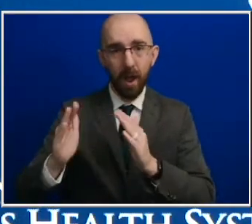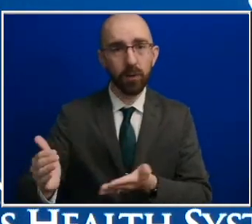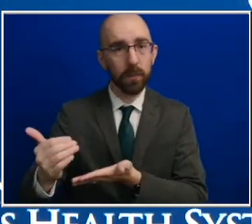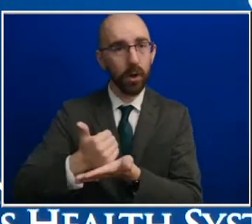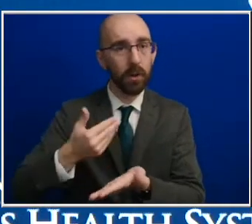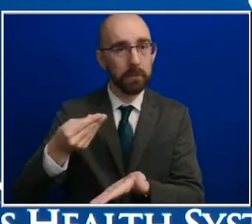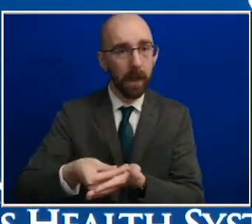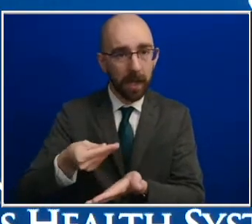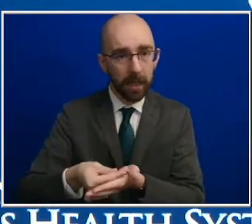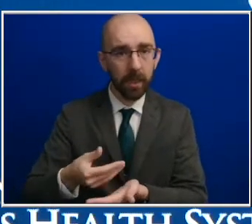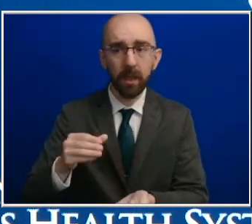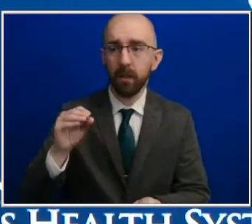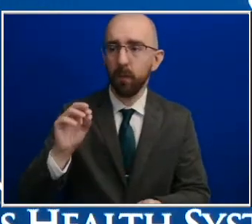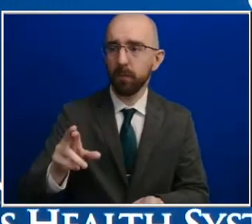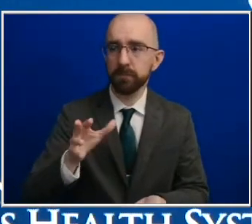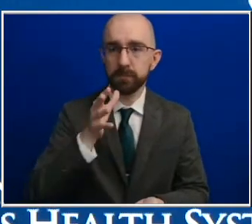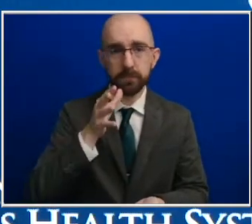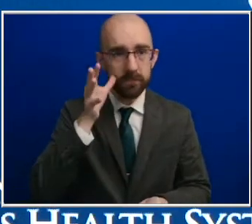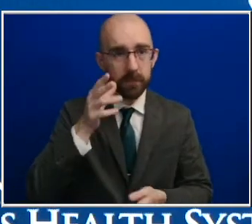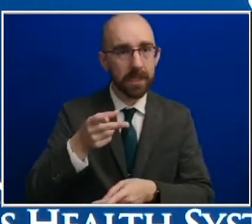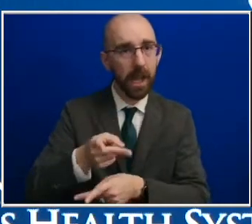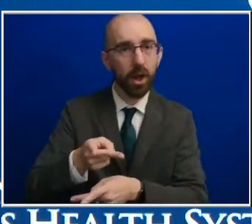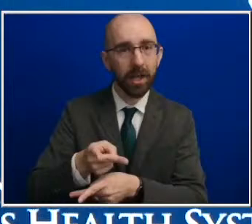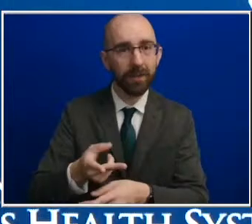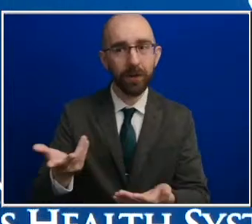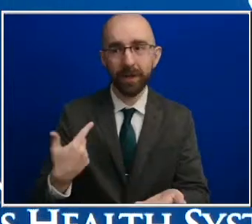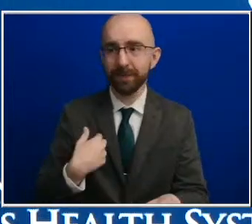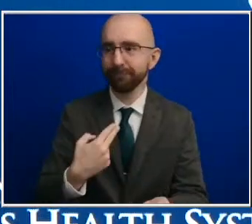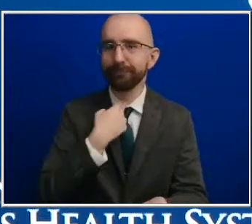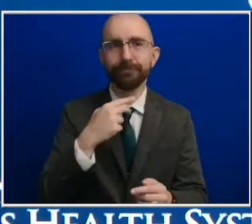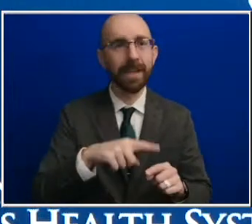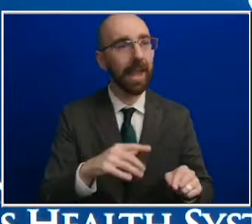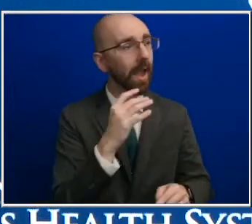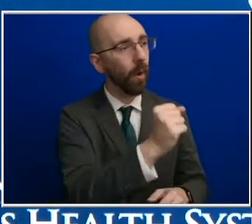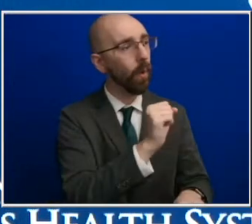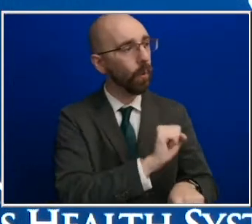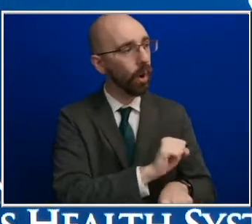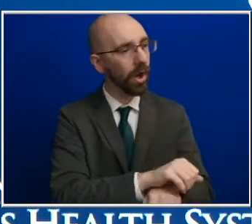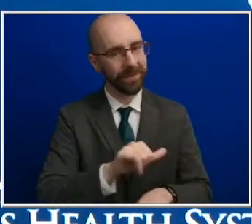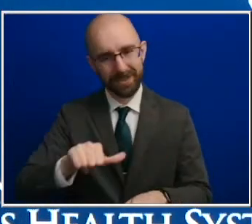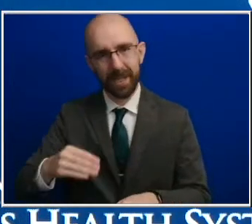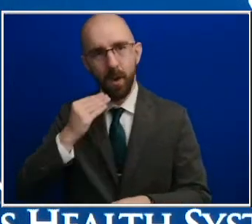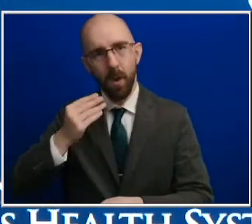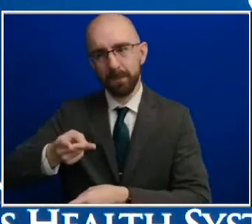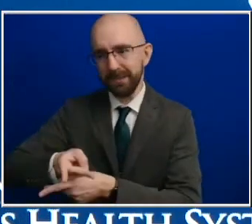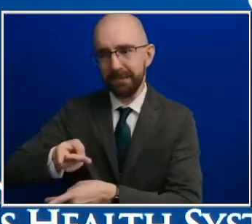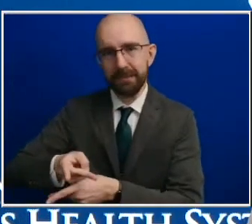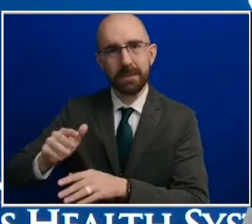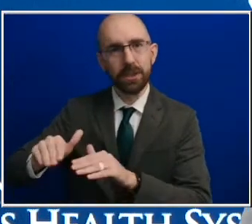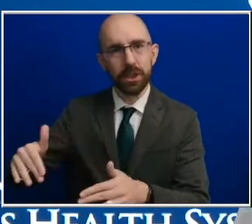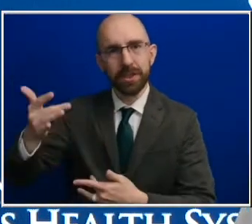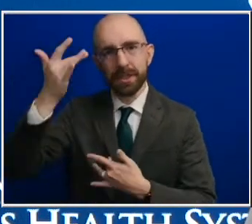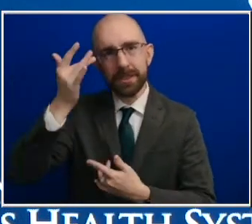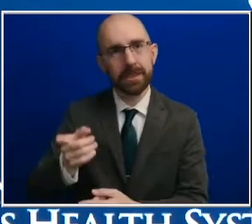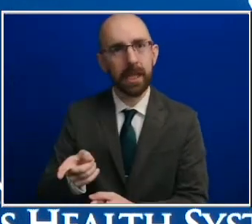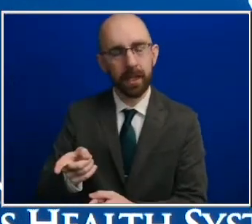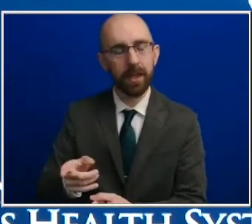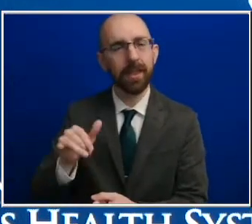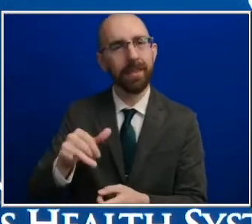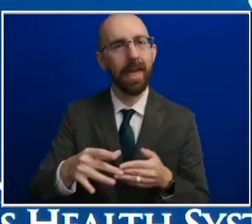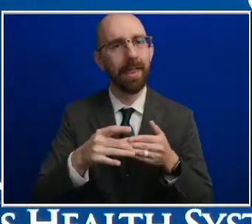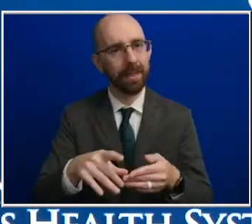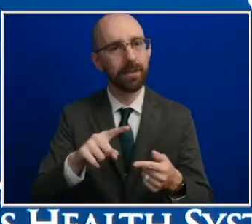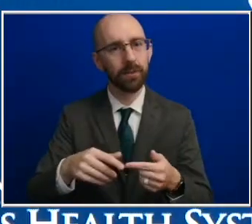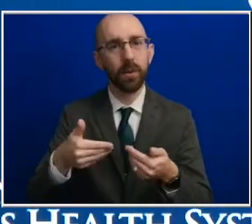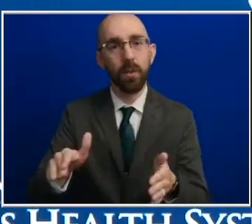or parents or caregivers now can't go to work because they're home with their children caring for children. That then leads to lost